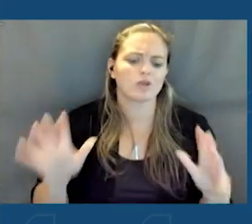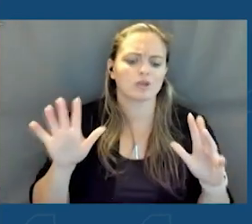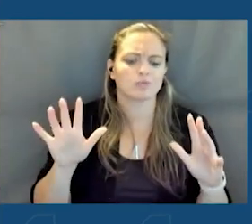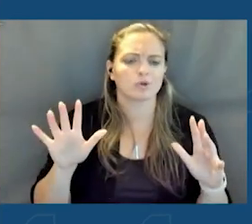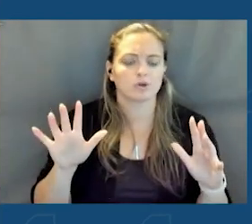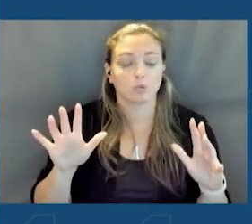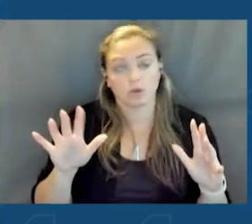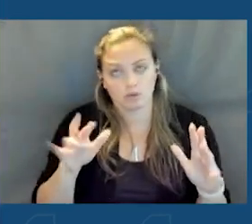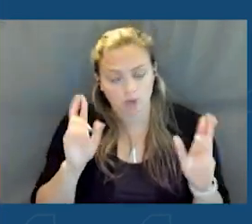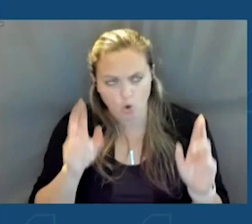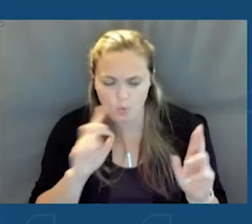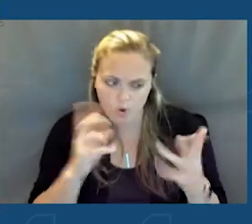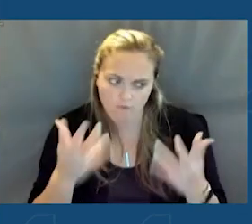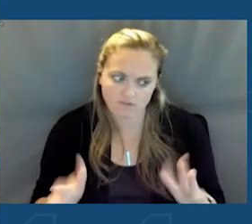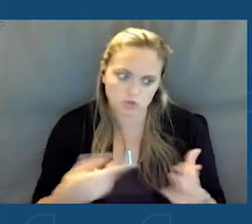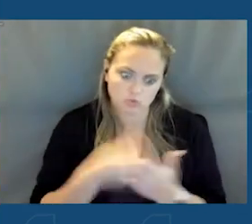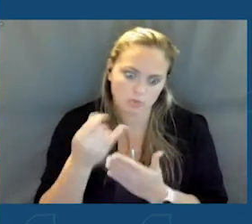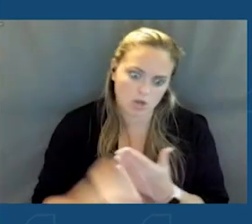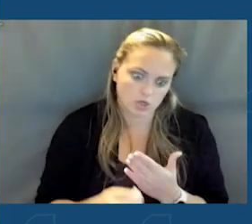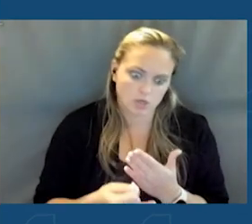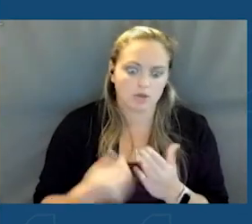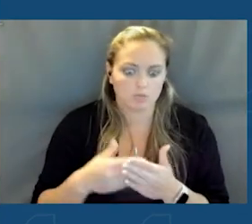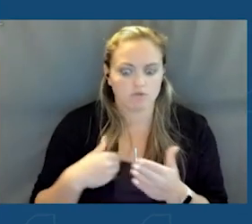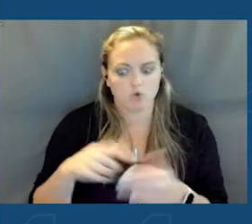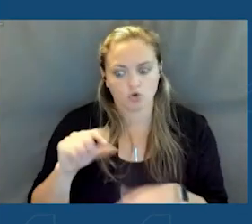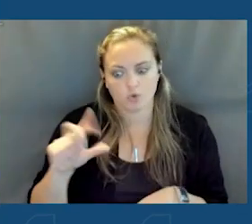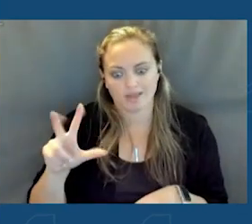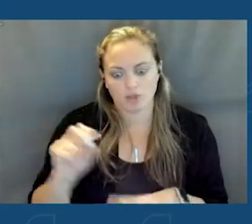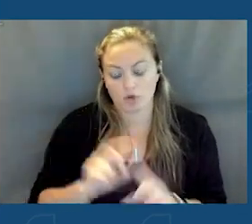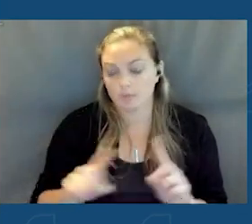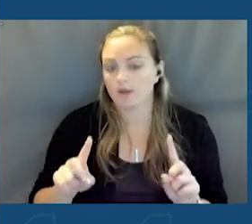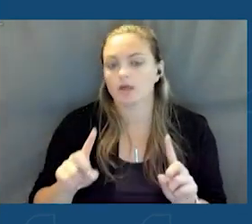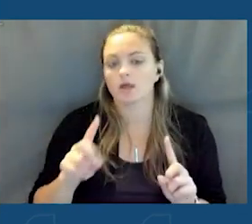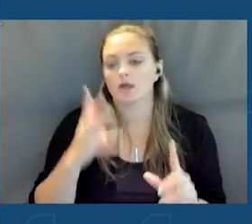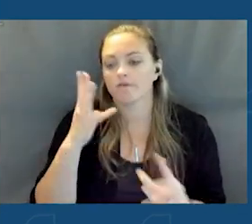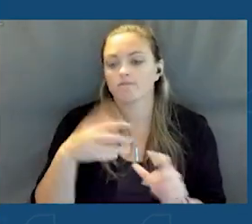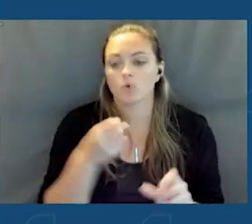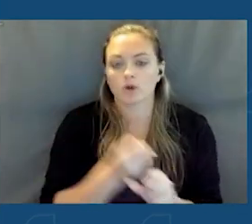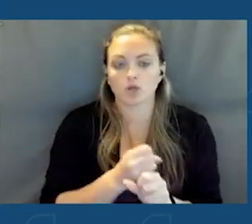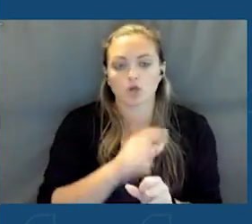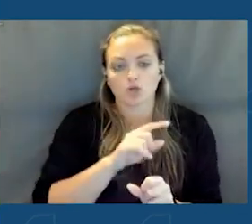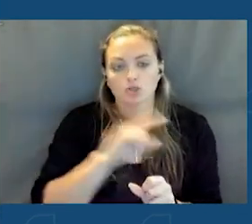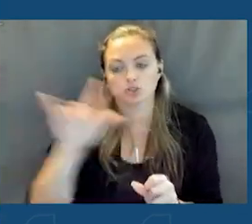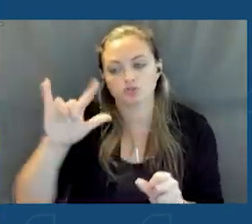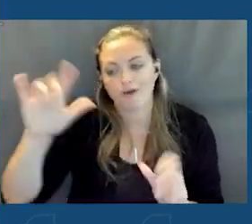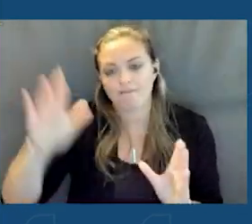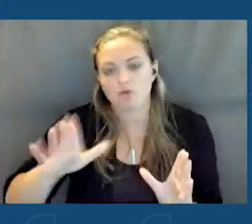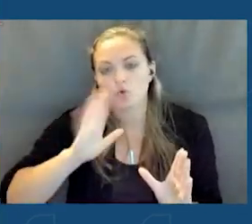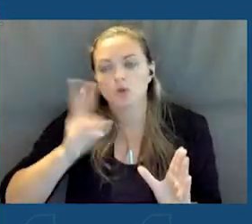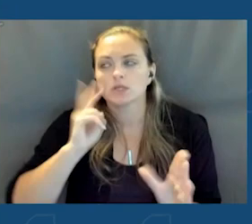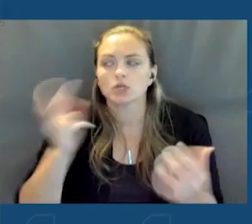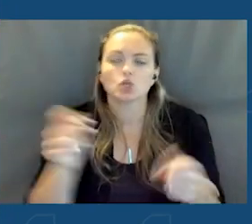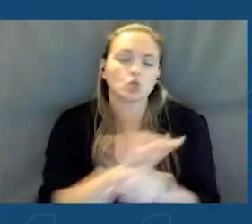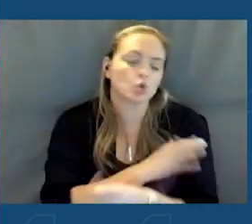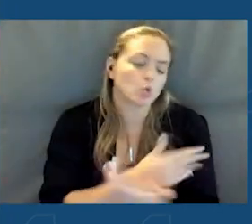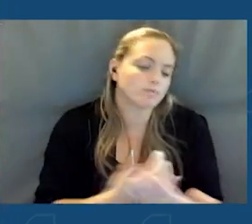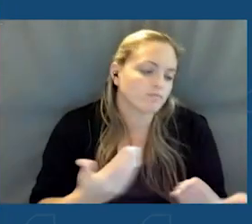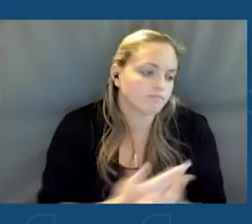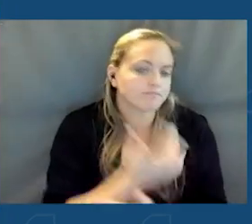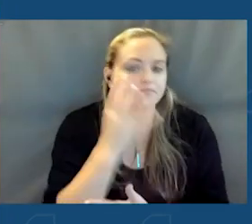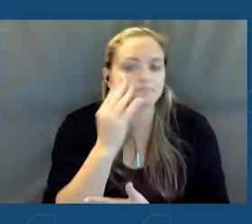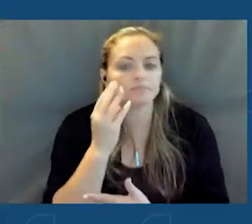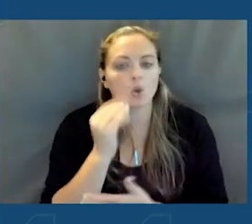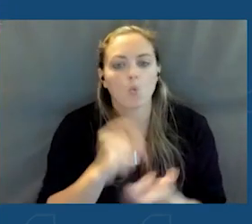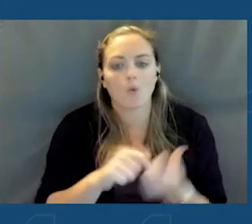done. I hope the project's all done by 2030. So in 4 years, travelers are going to see a whole new experience here. And when it's complete, it's